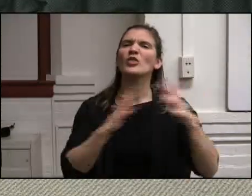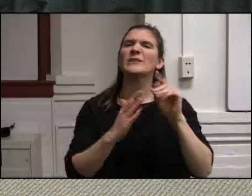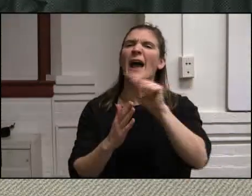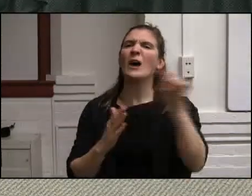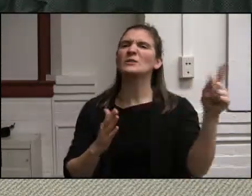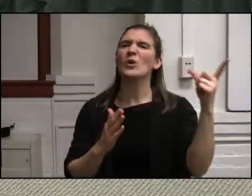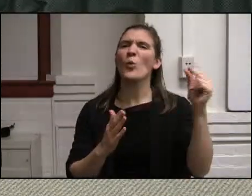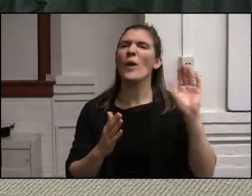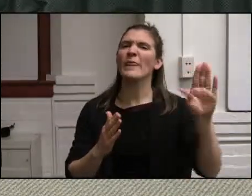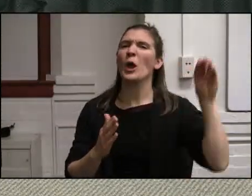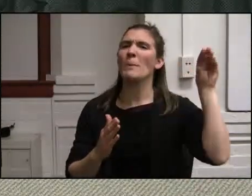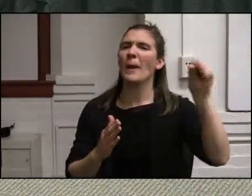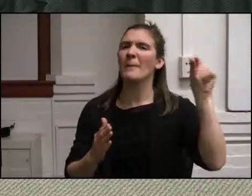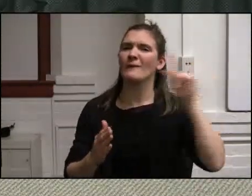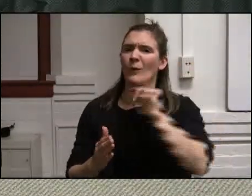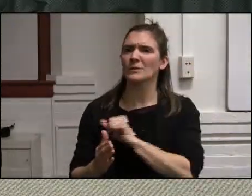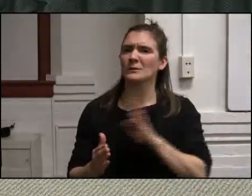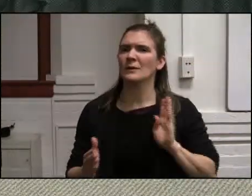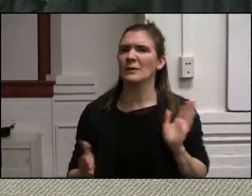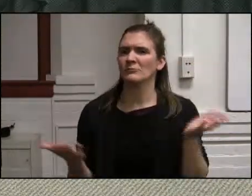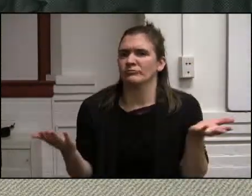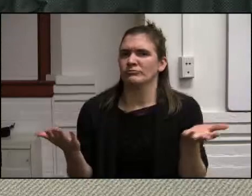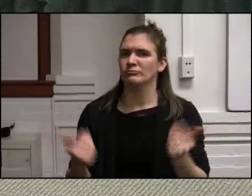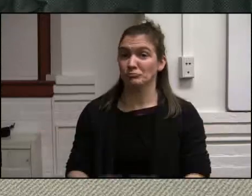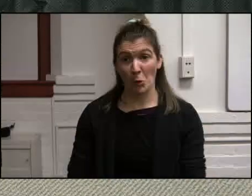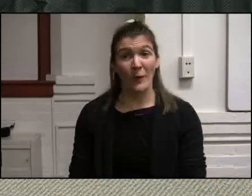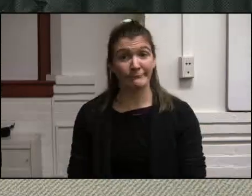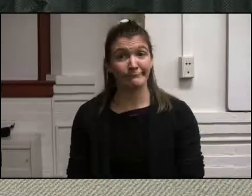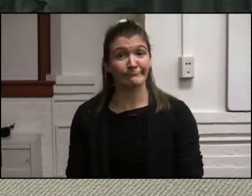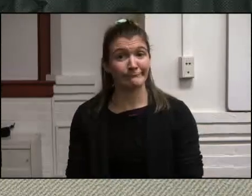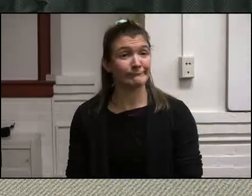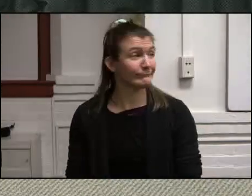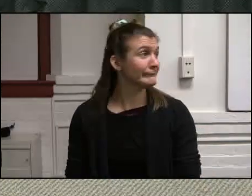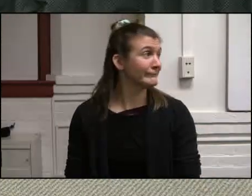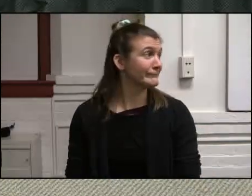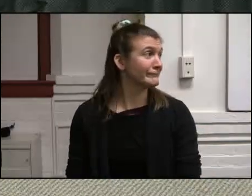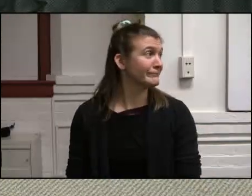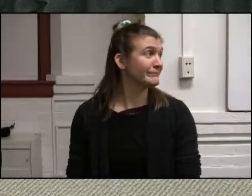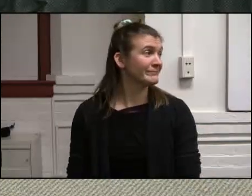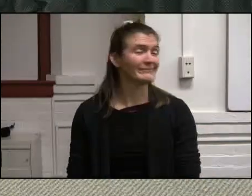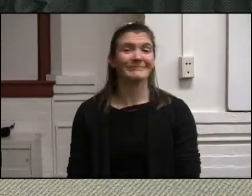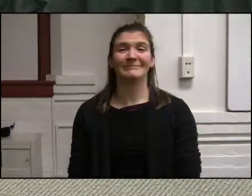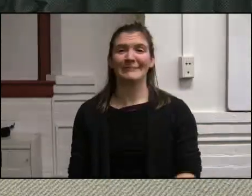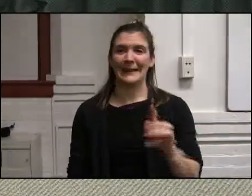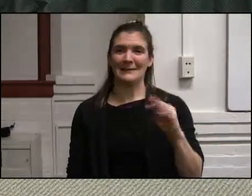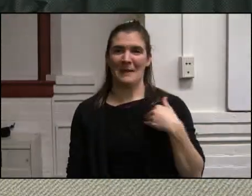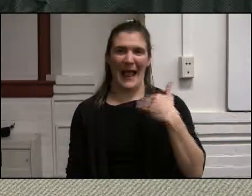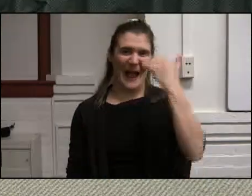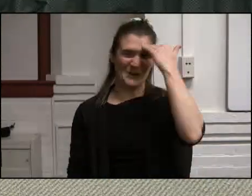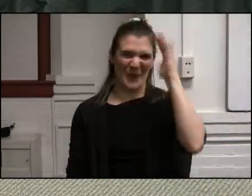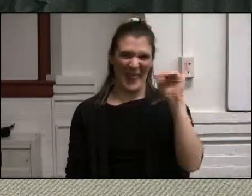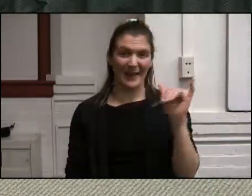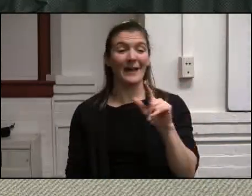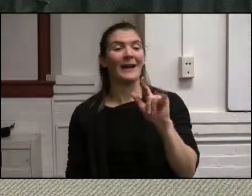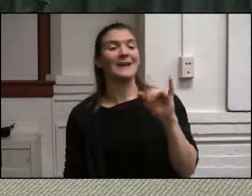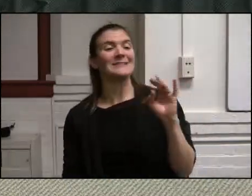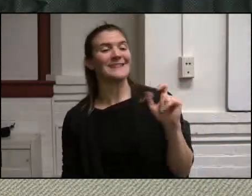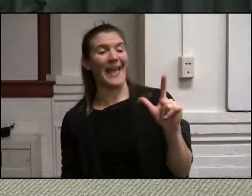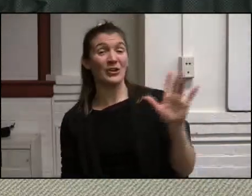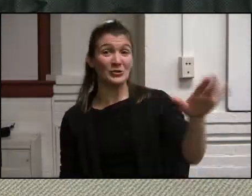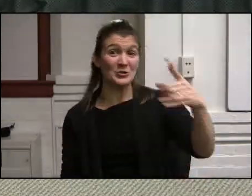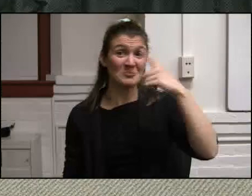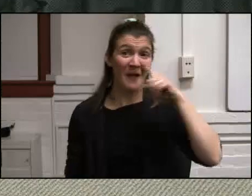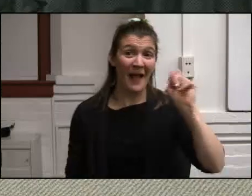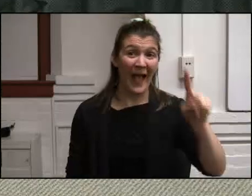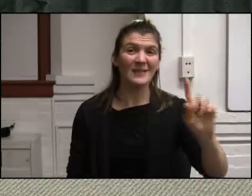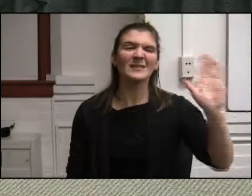throughout the state? Sure. I know some of that. It would be good to know